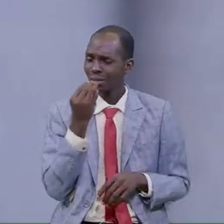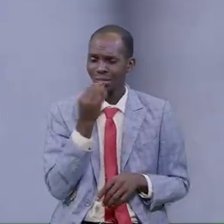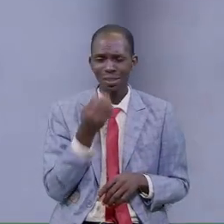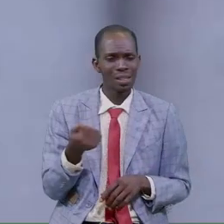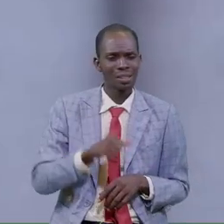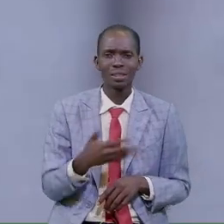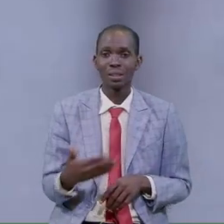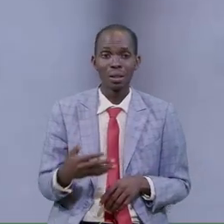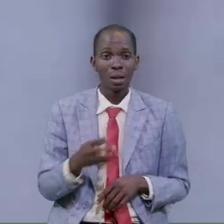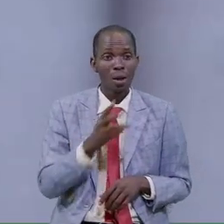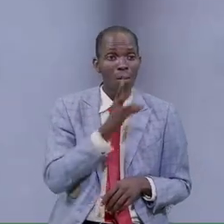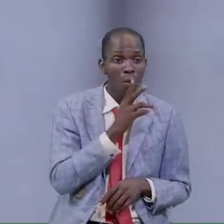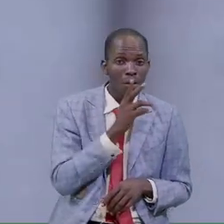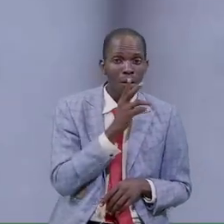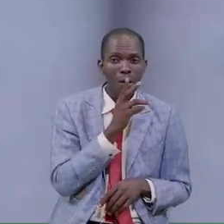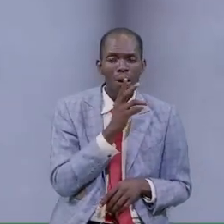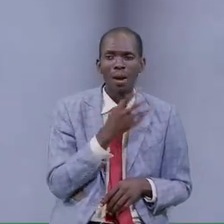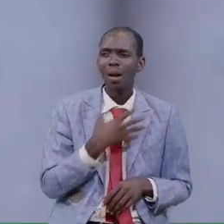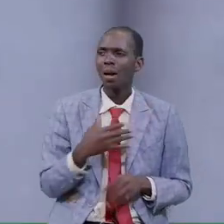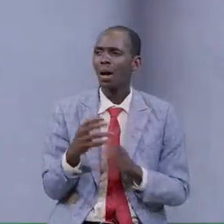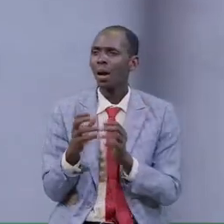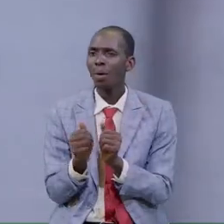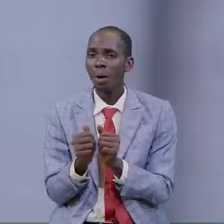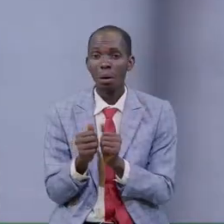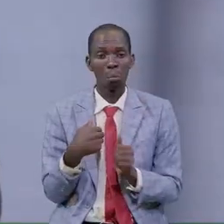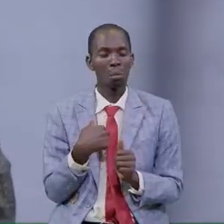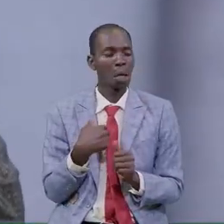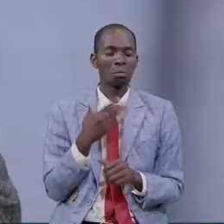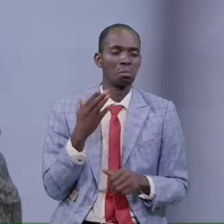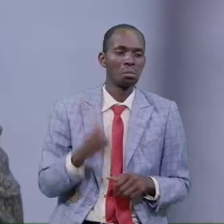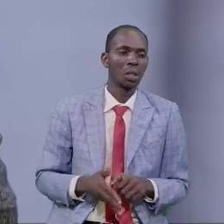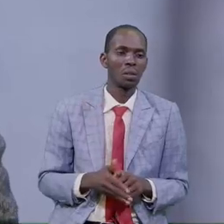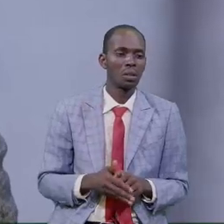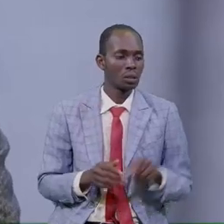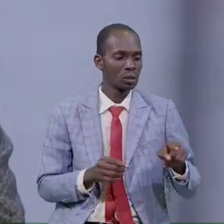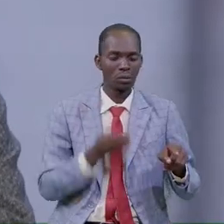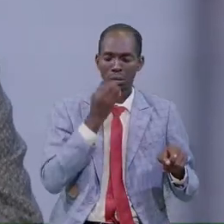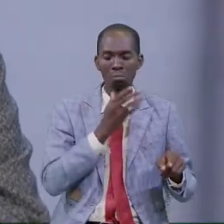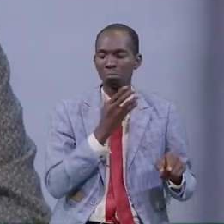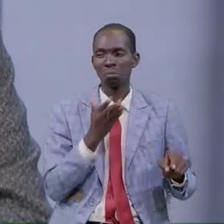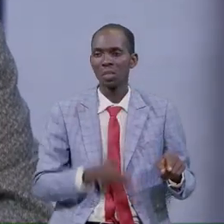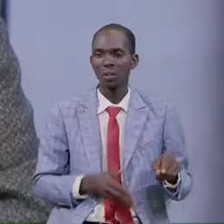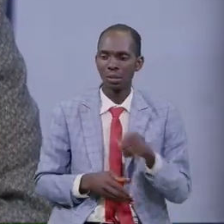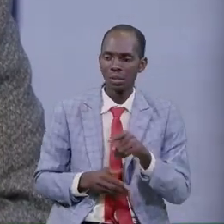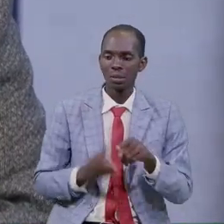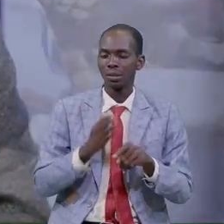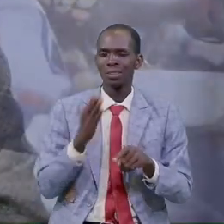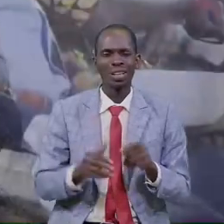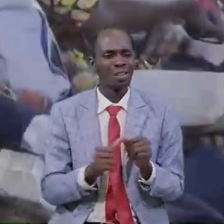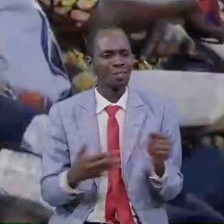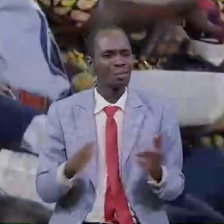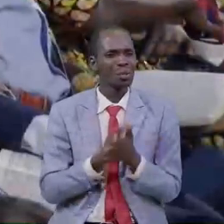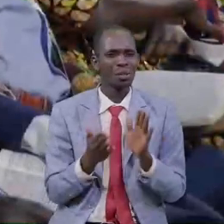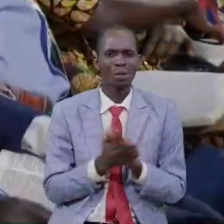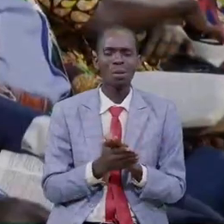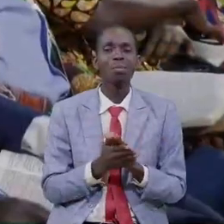and milk, meat, l'eau. No. Moi, this je peux one, pas manger du no. Lait. Everything now ceci, becomes non. Edible. Tout pour